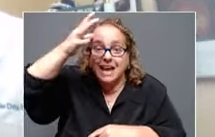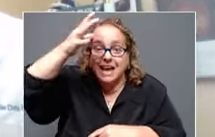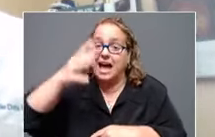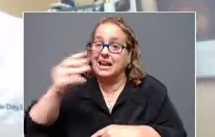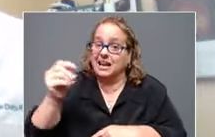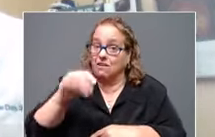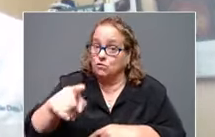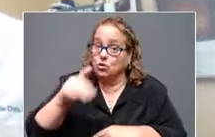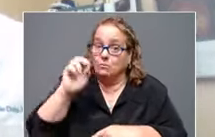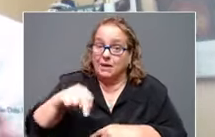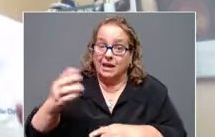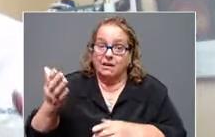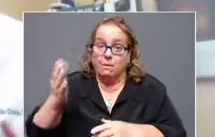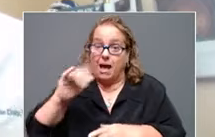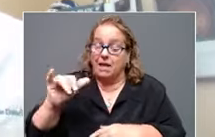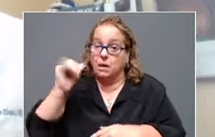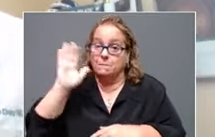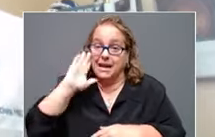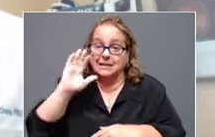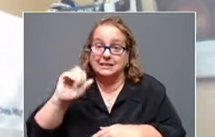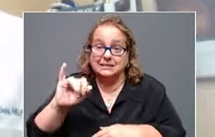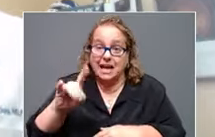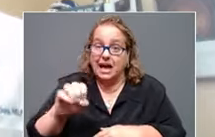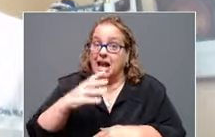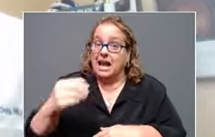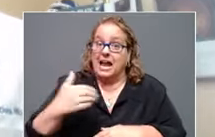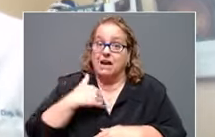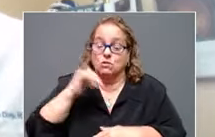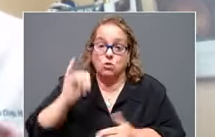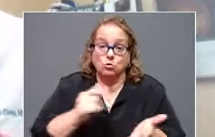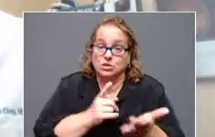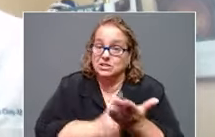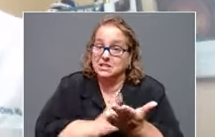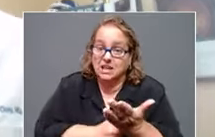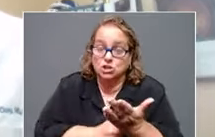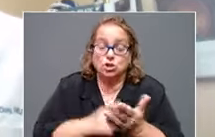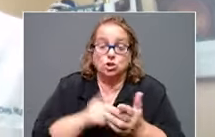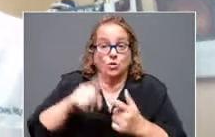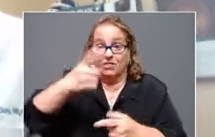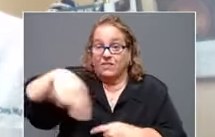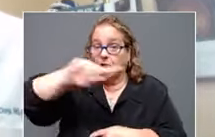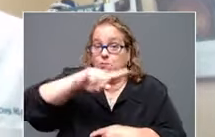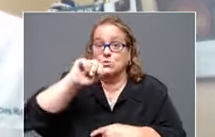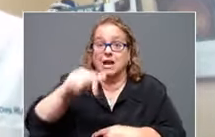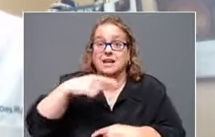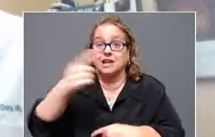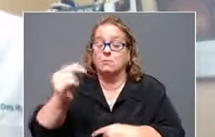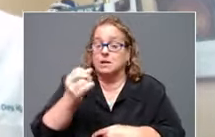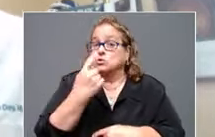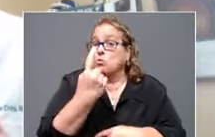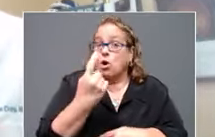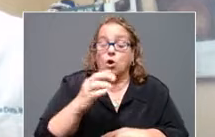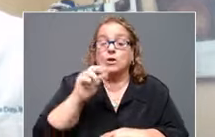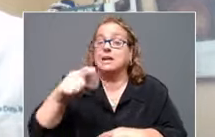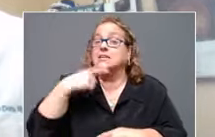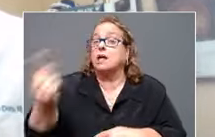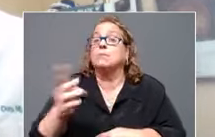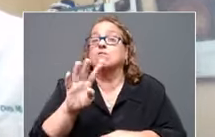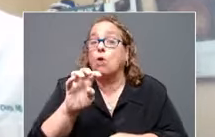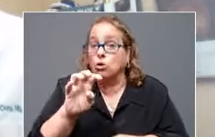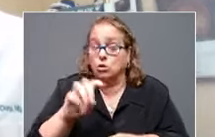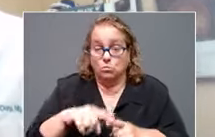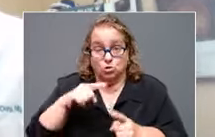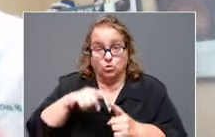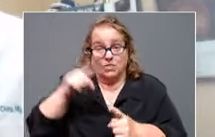and, kids are not immortal. And it should be rare that a child would need to go to the hospital. So the fact that we have a